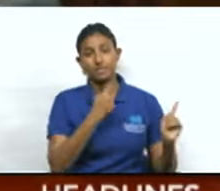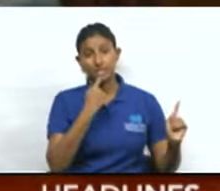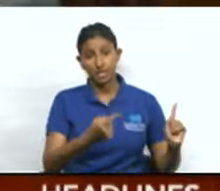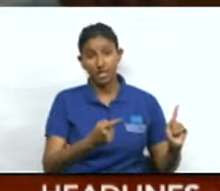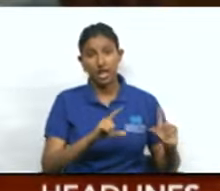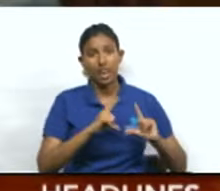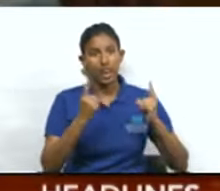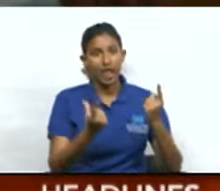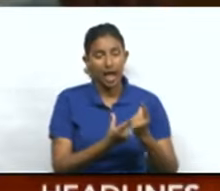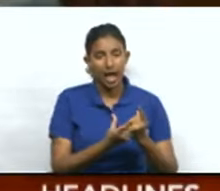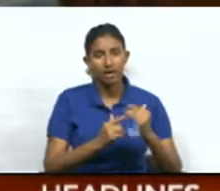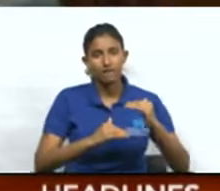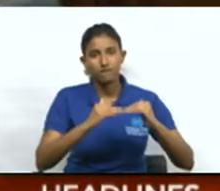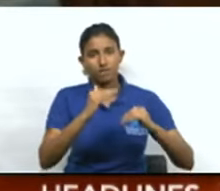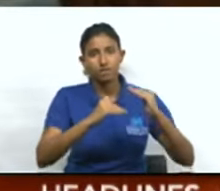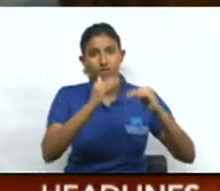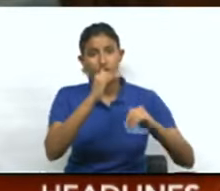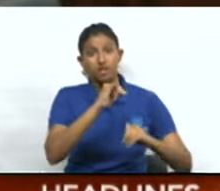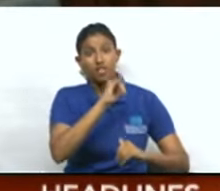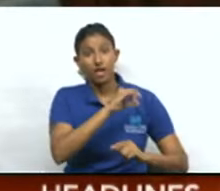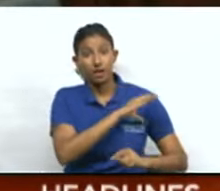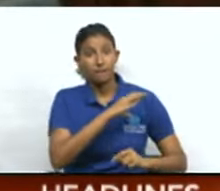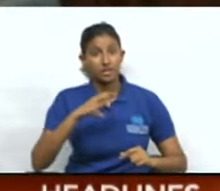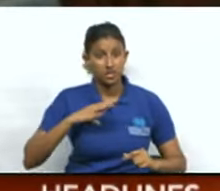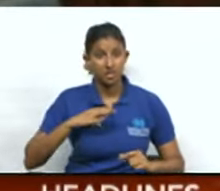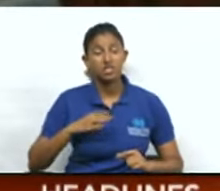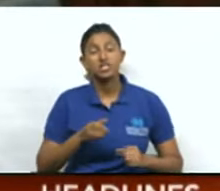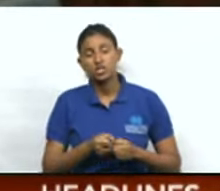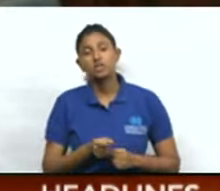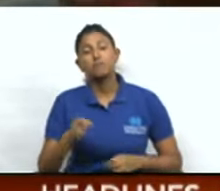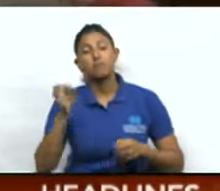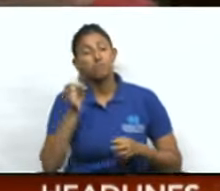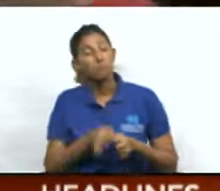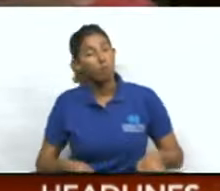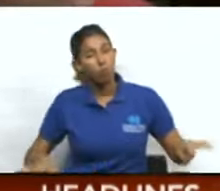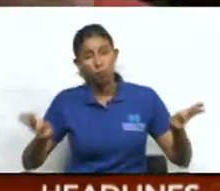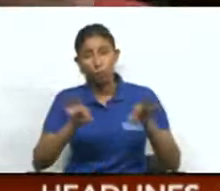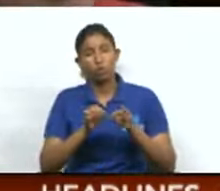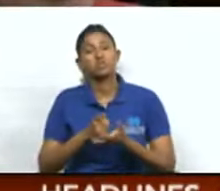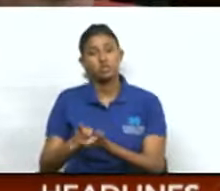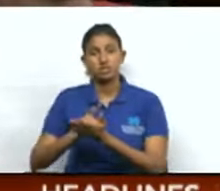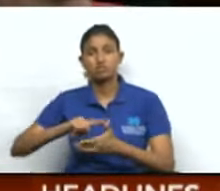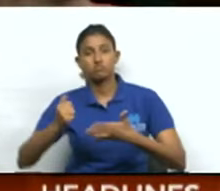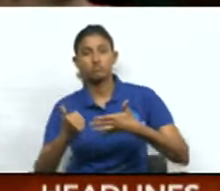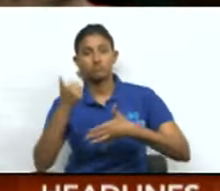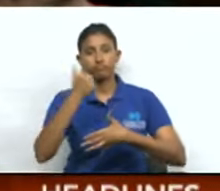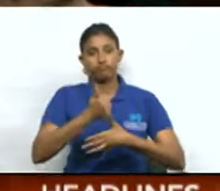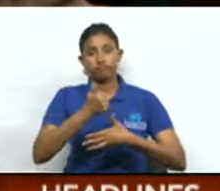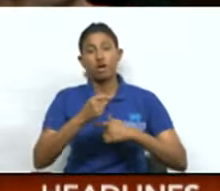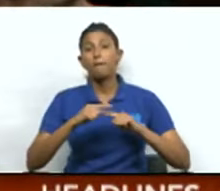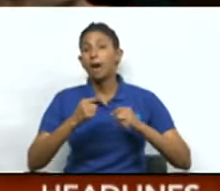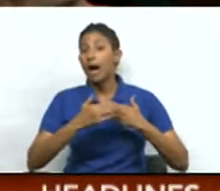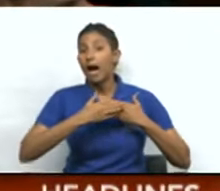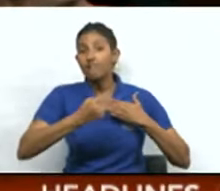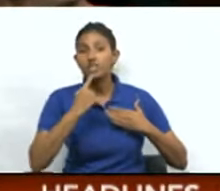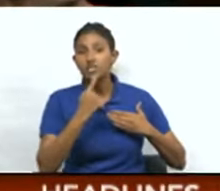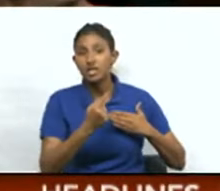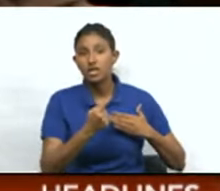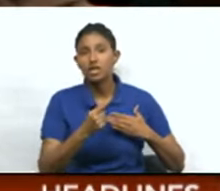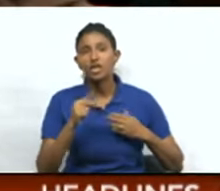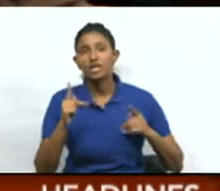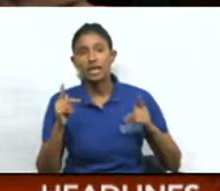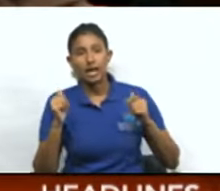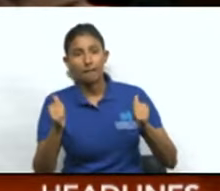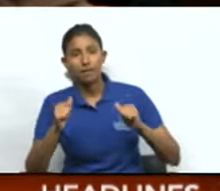and Physical Infrastructure for urgent, detailed examination. But immediately after his statement, the opposition had a question. Are